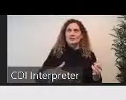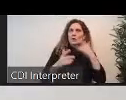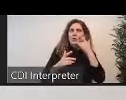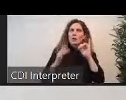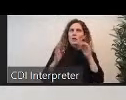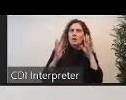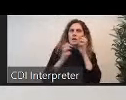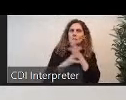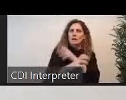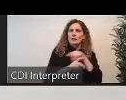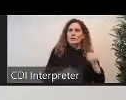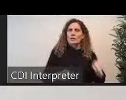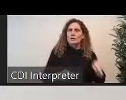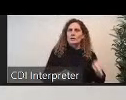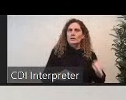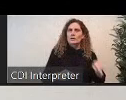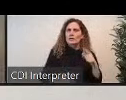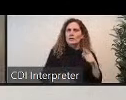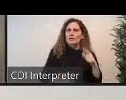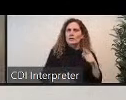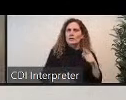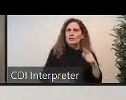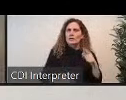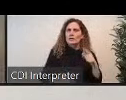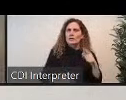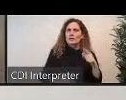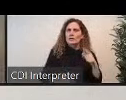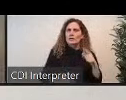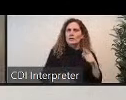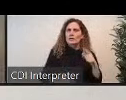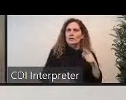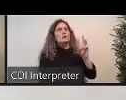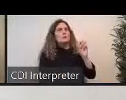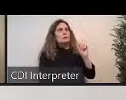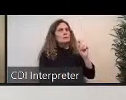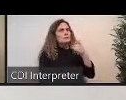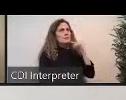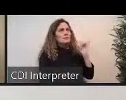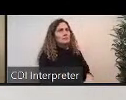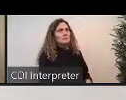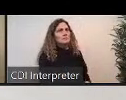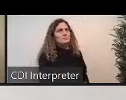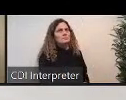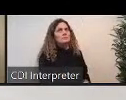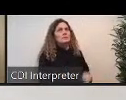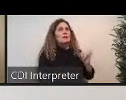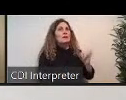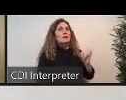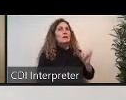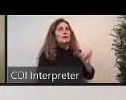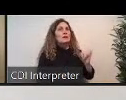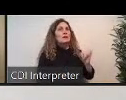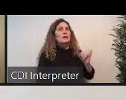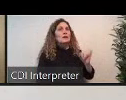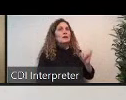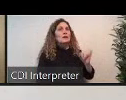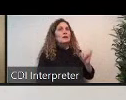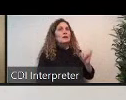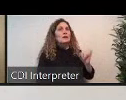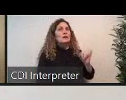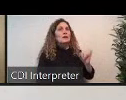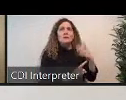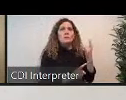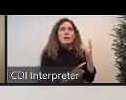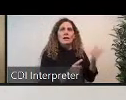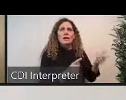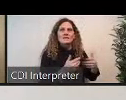So the newest vaccine that'll presumably be coming out will be the J&J vaccine, and there's certainly some benefits to it. It's much easier to handle and